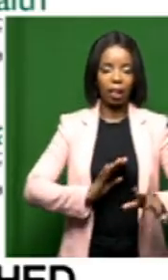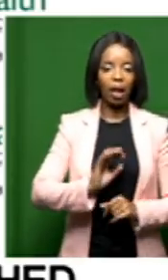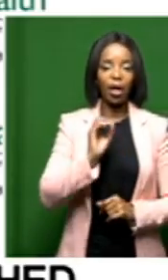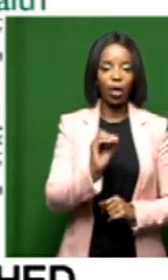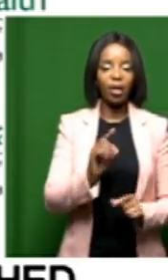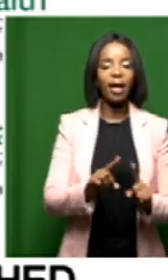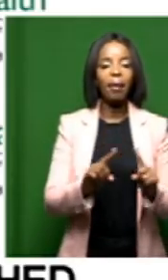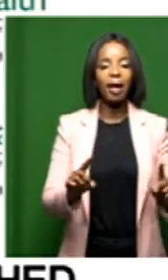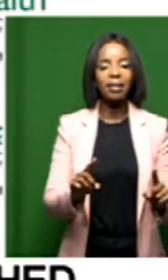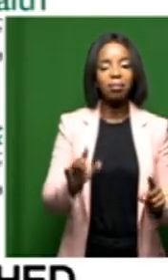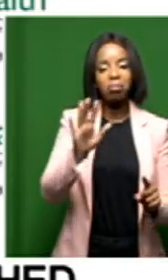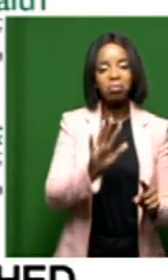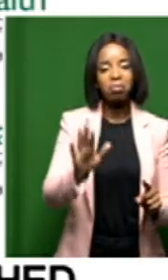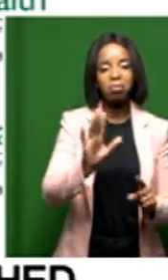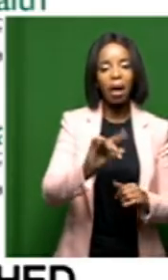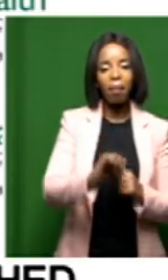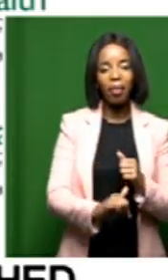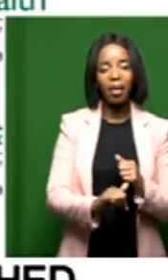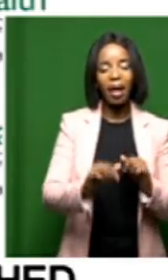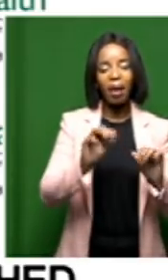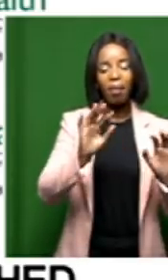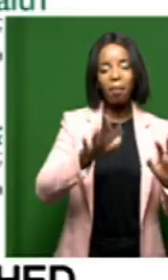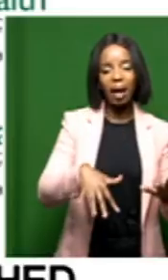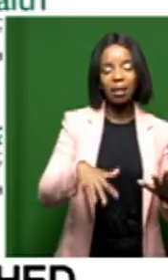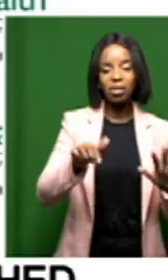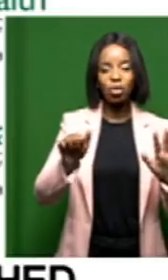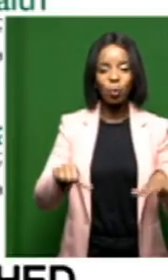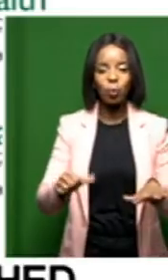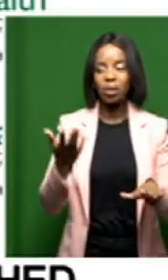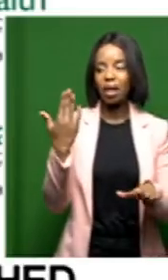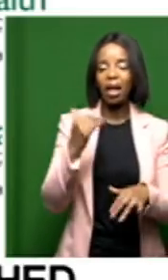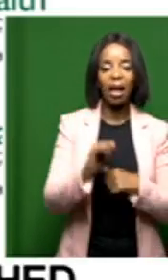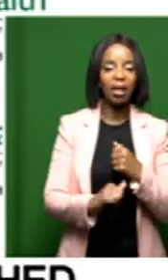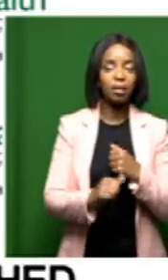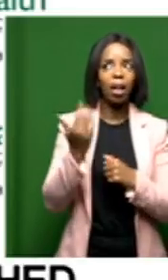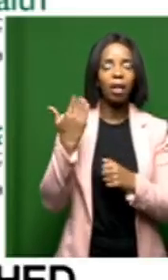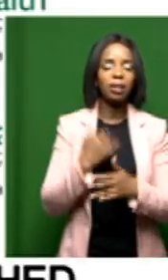from around May, June last year, the supplies started coming, you know,